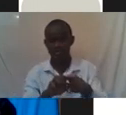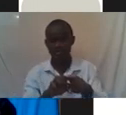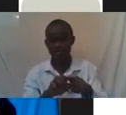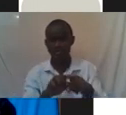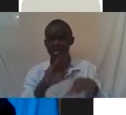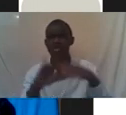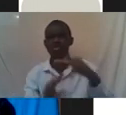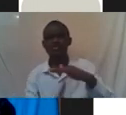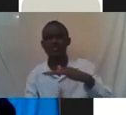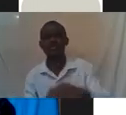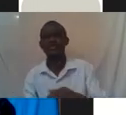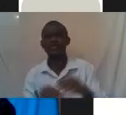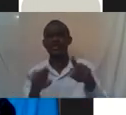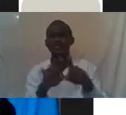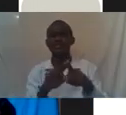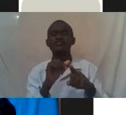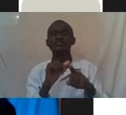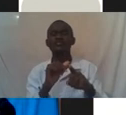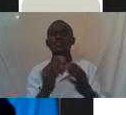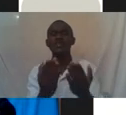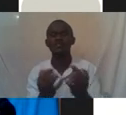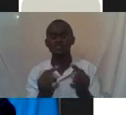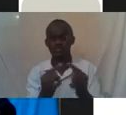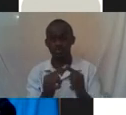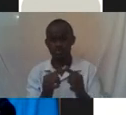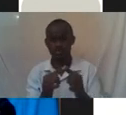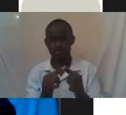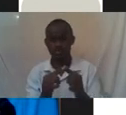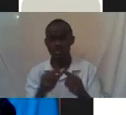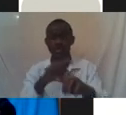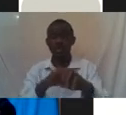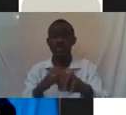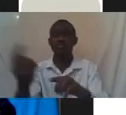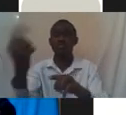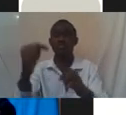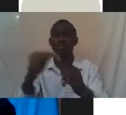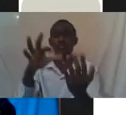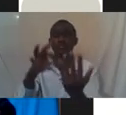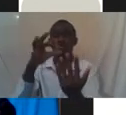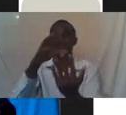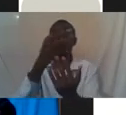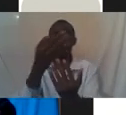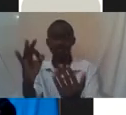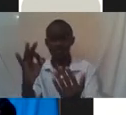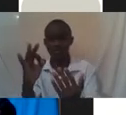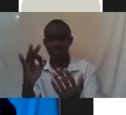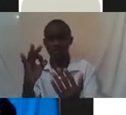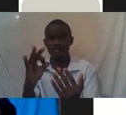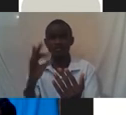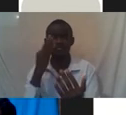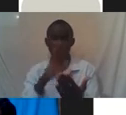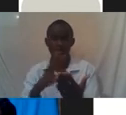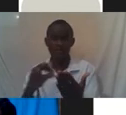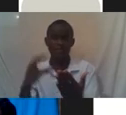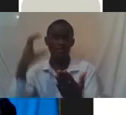ministers, and is not even required to know when it comes to appointment of principal secretaries. He now